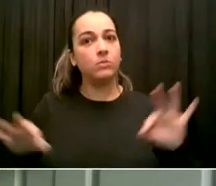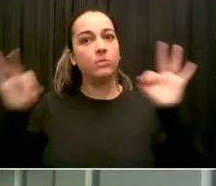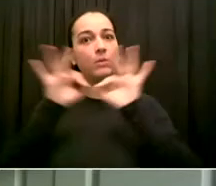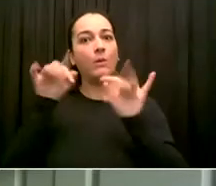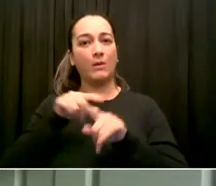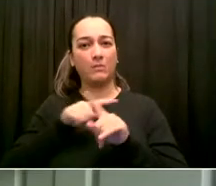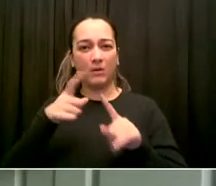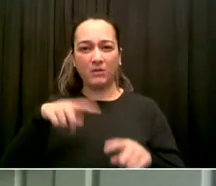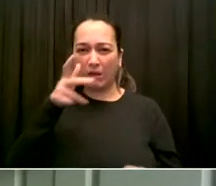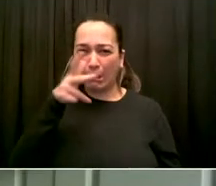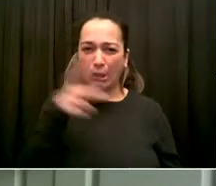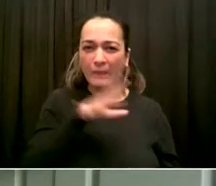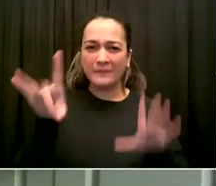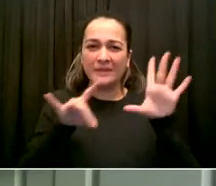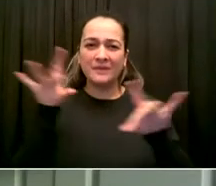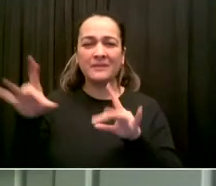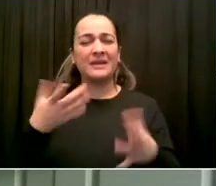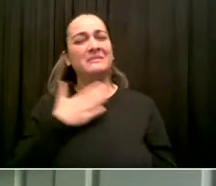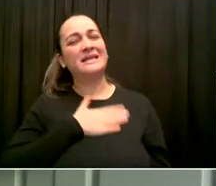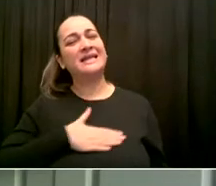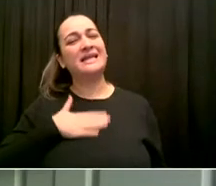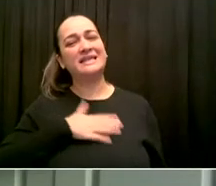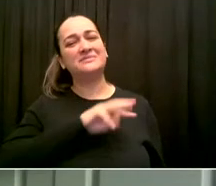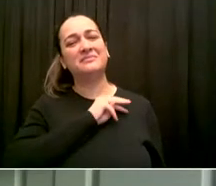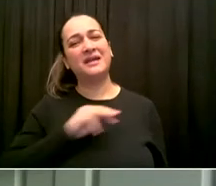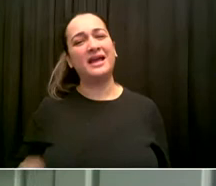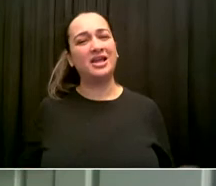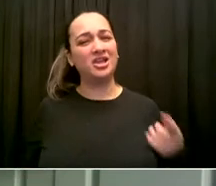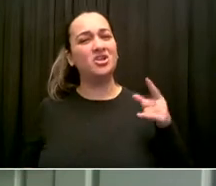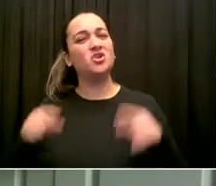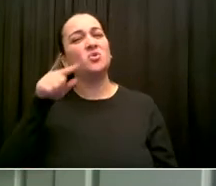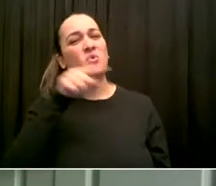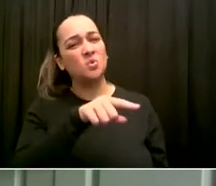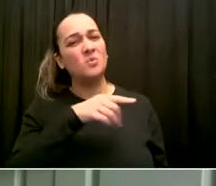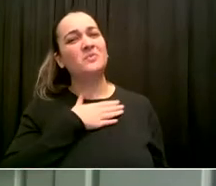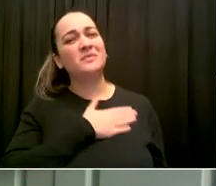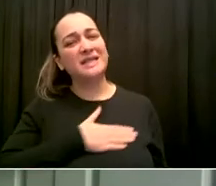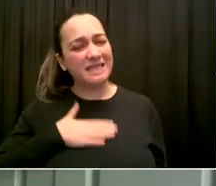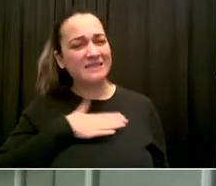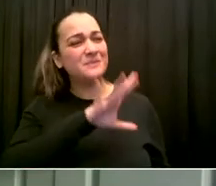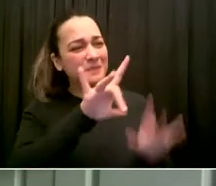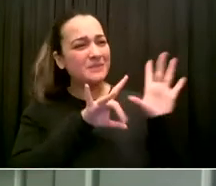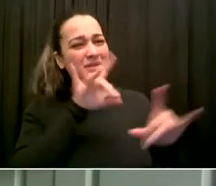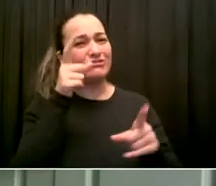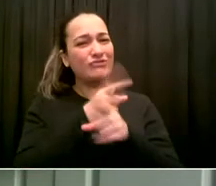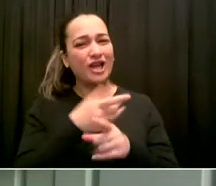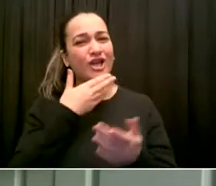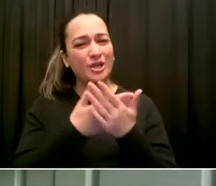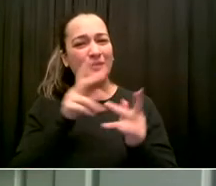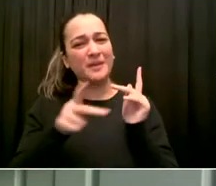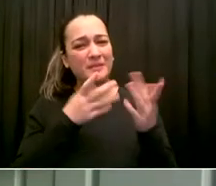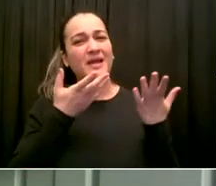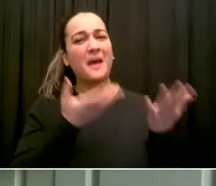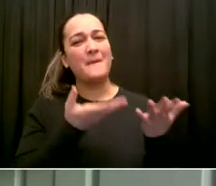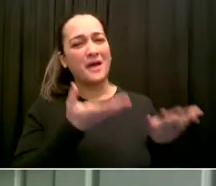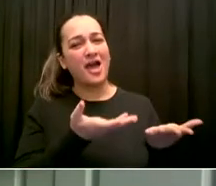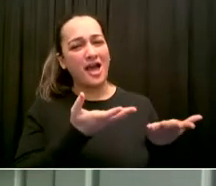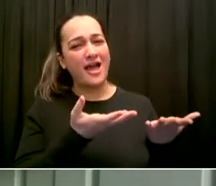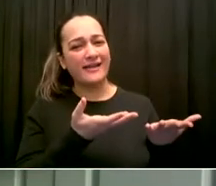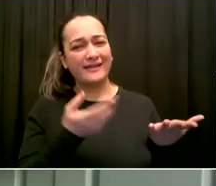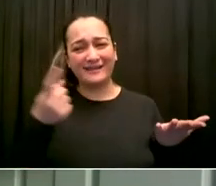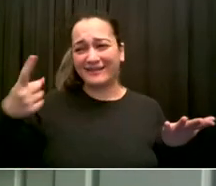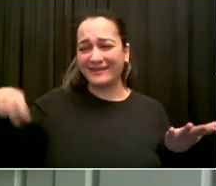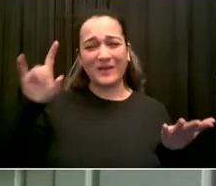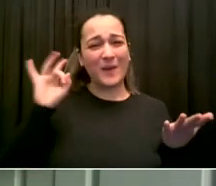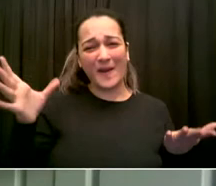friend Dersh. He probably has palpitations stronger than when he read my ad in the New York, when the Staten